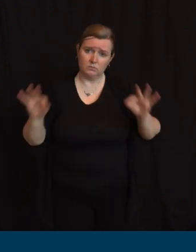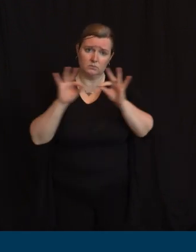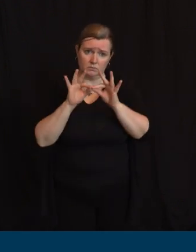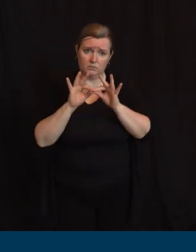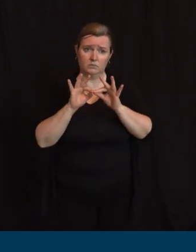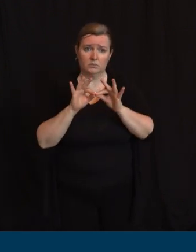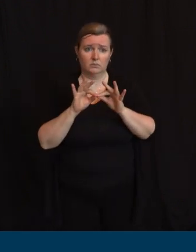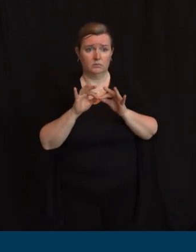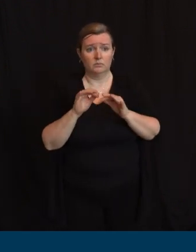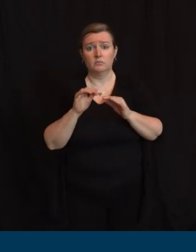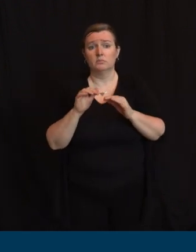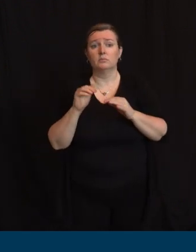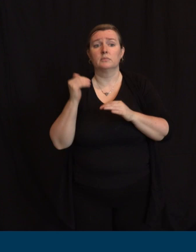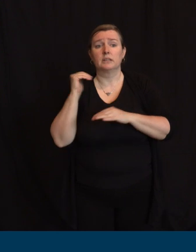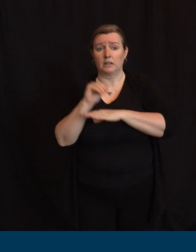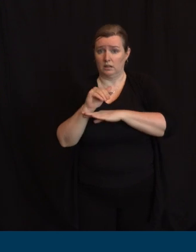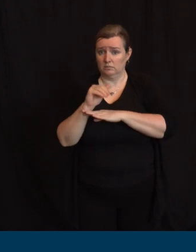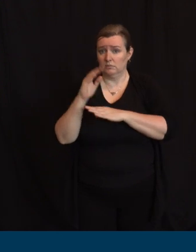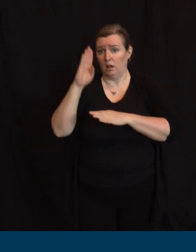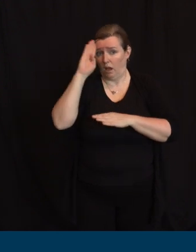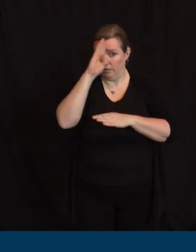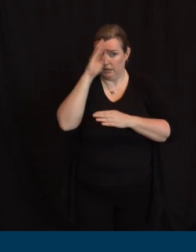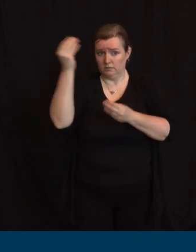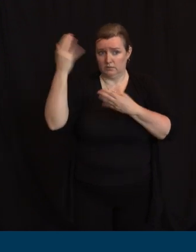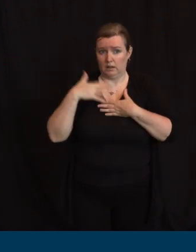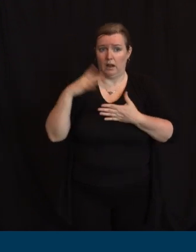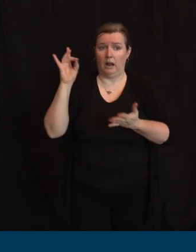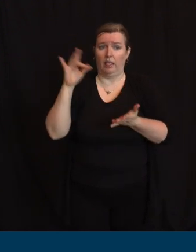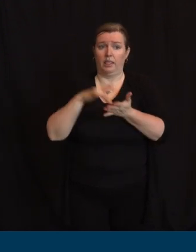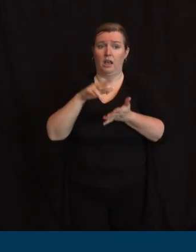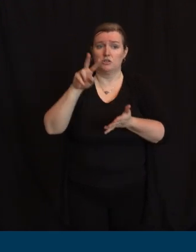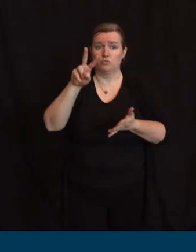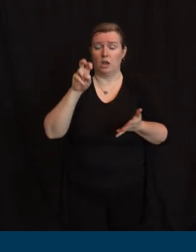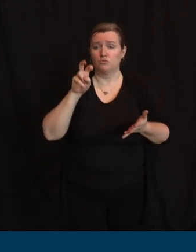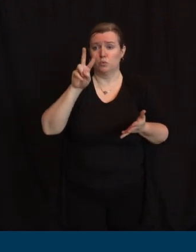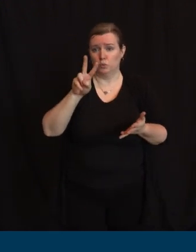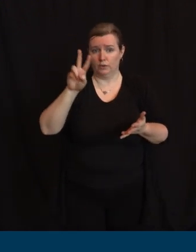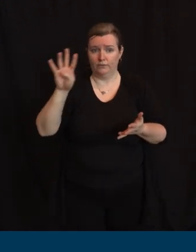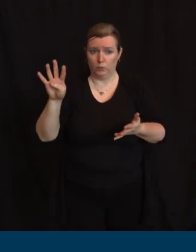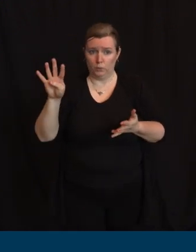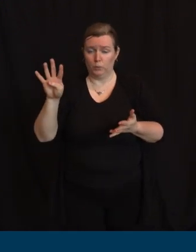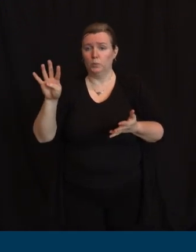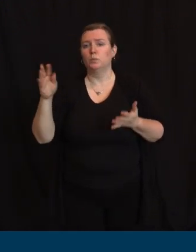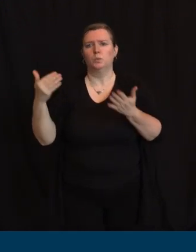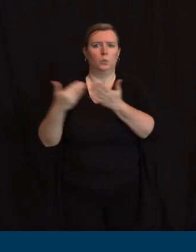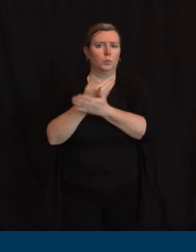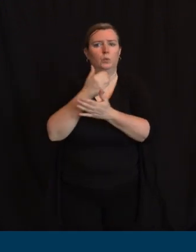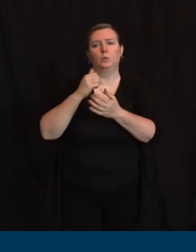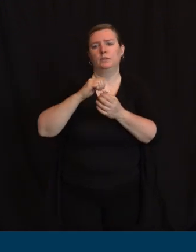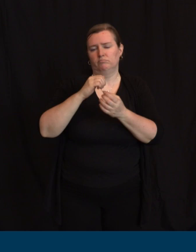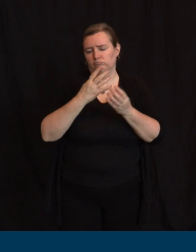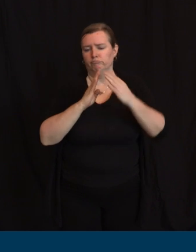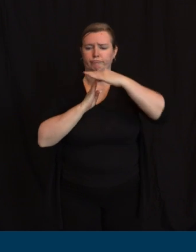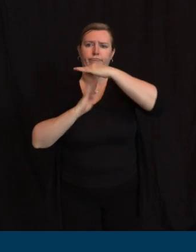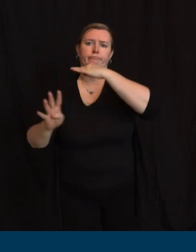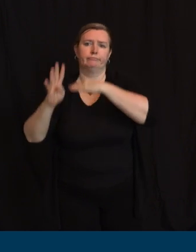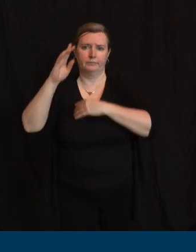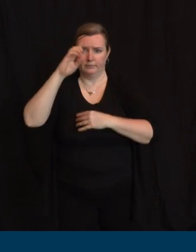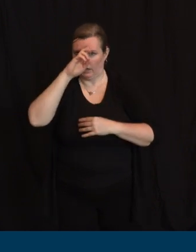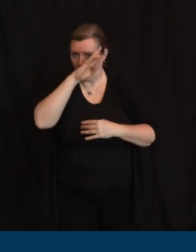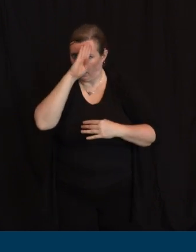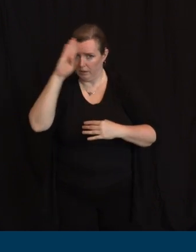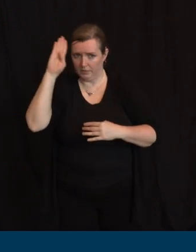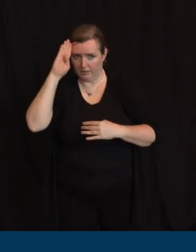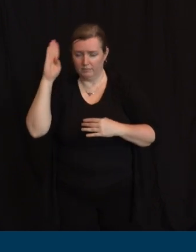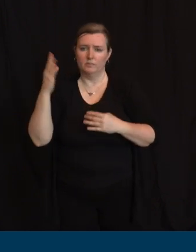reported 8,224 hospitalizations with individuals having COVID-19 and those